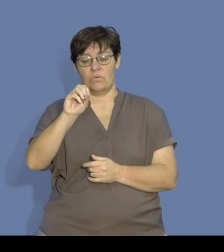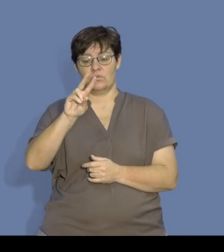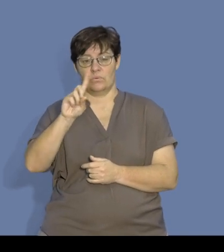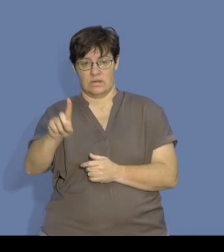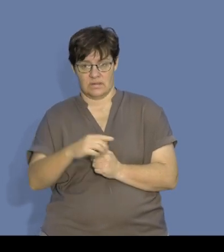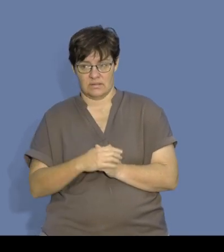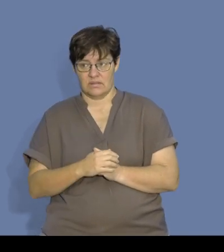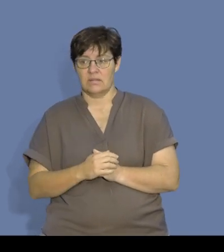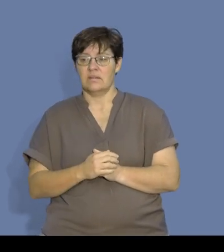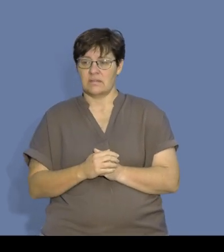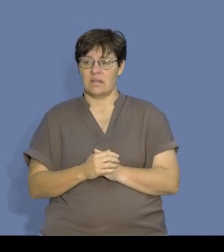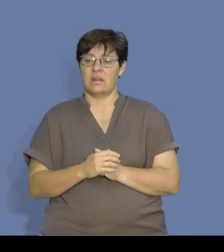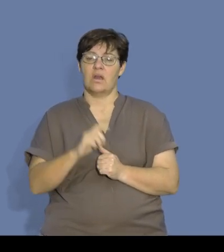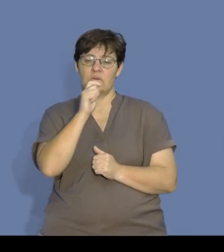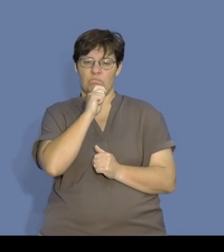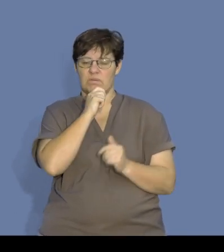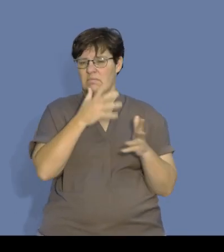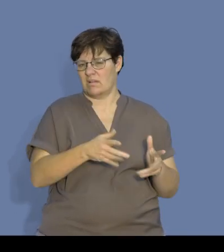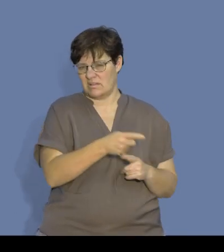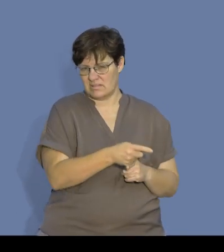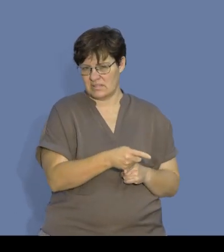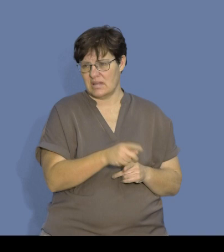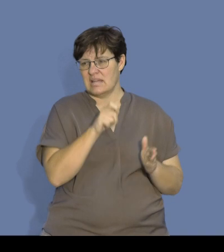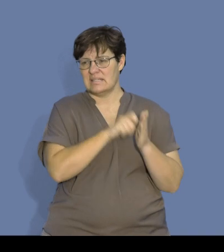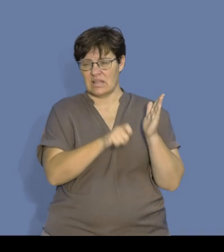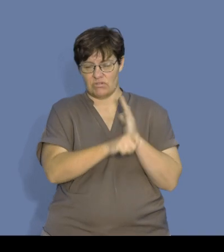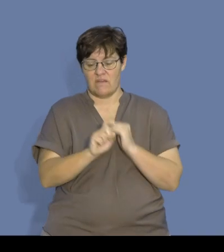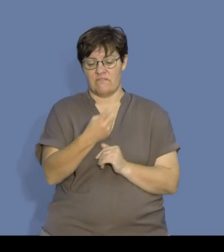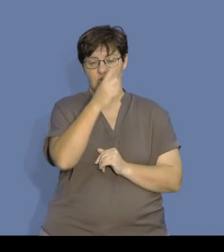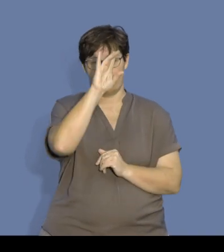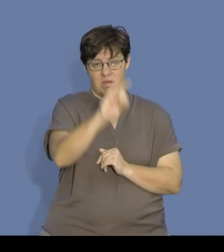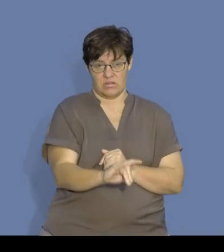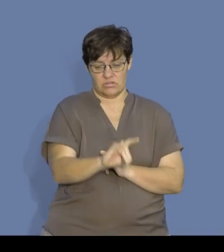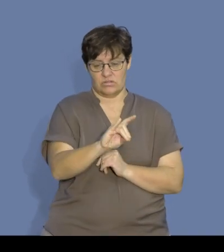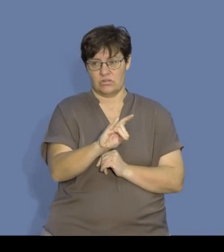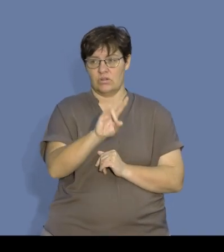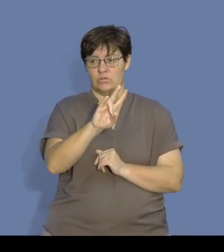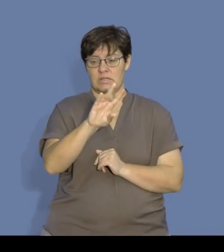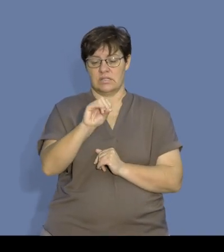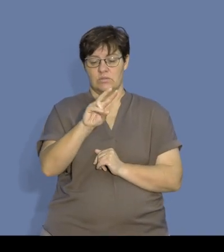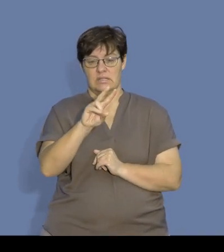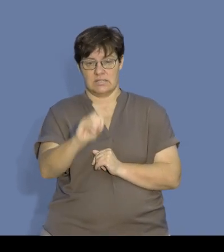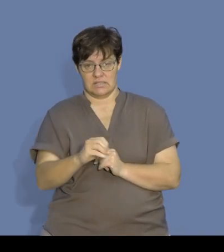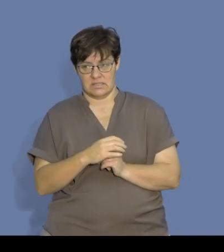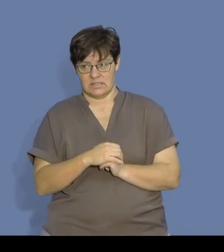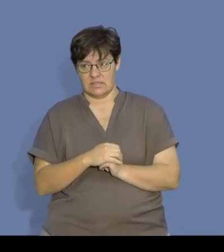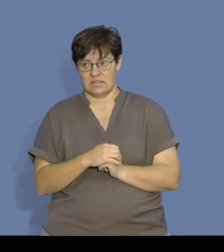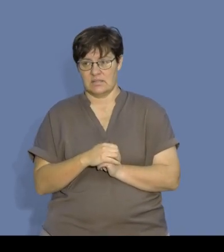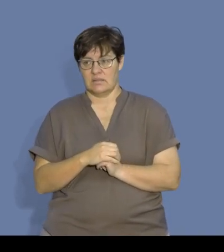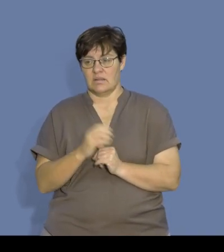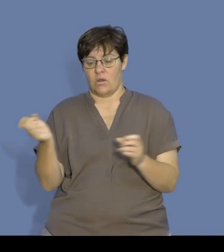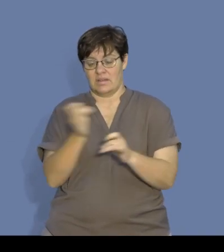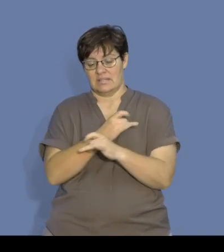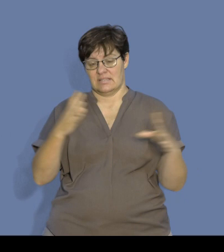I've got consumables on hand, stationery, 1st of March 2020, so obviously at